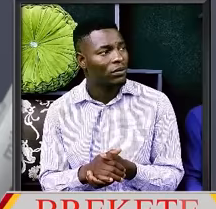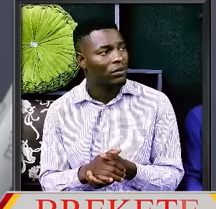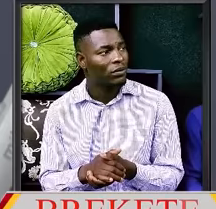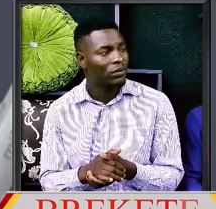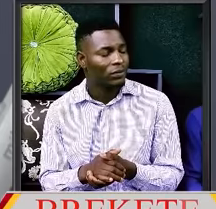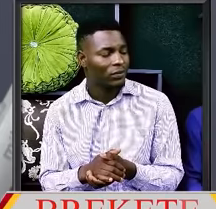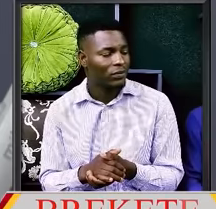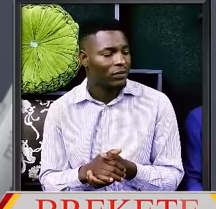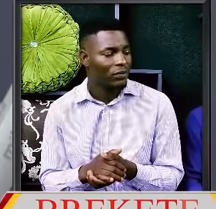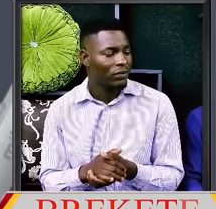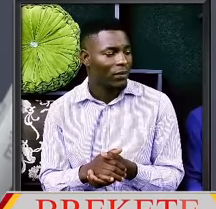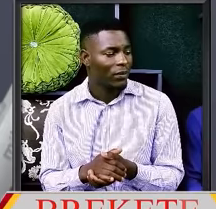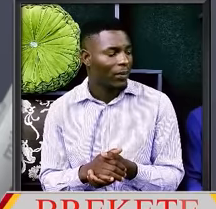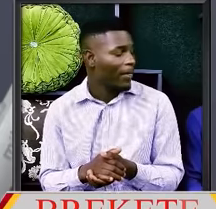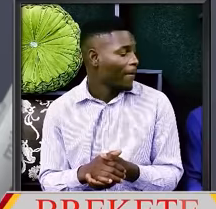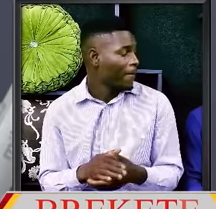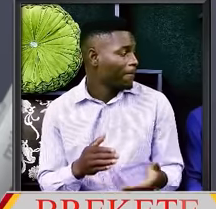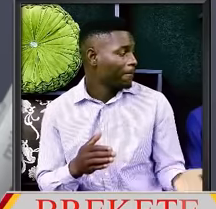husband was.